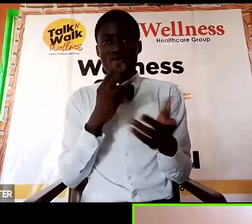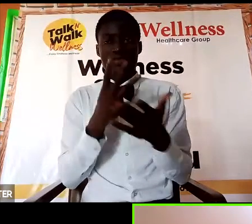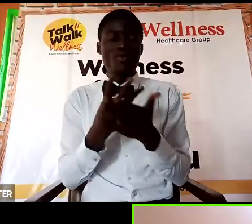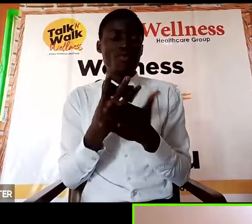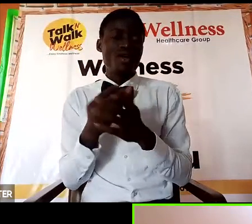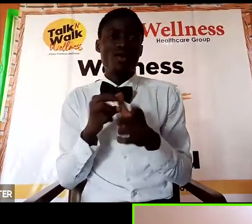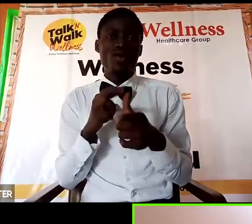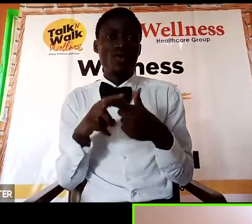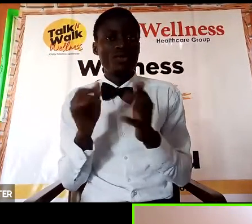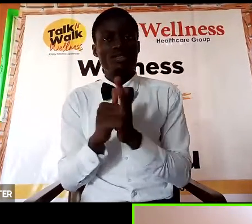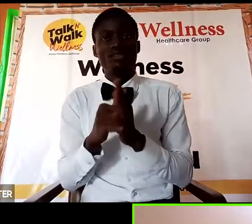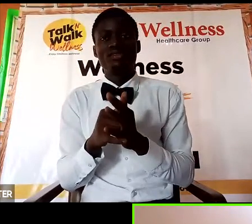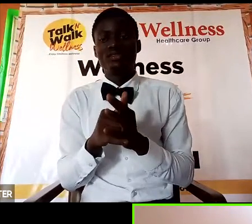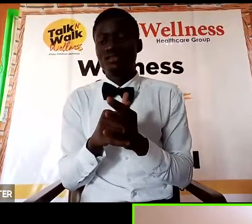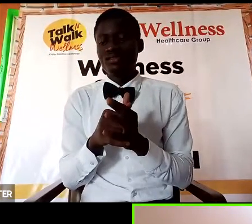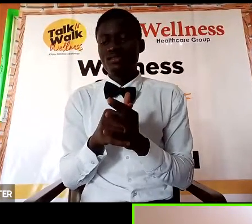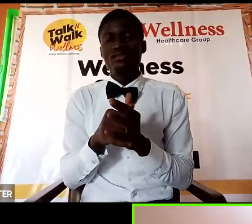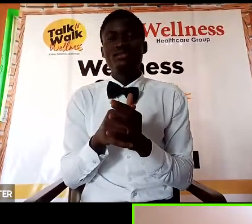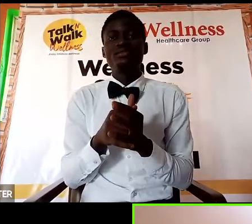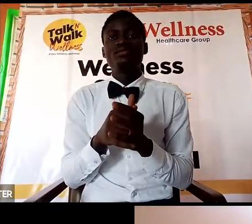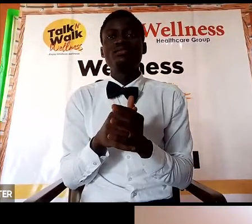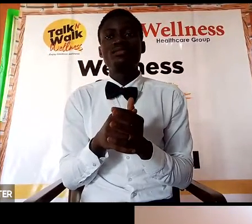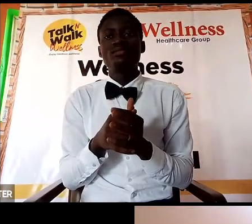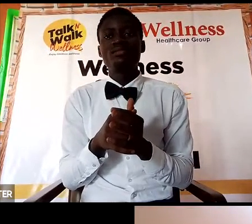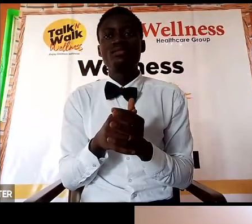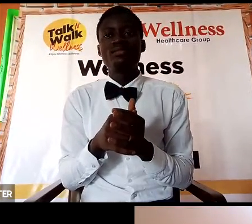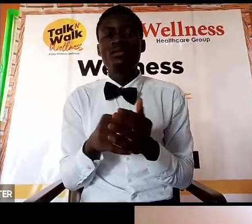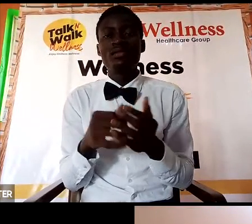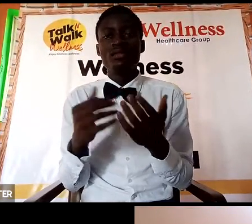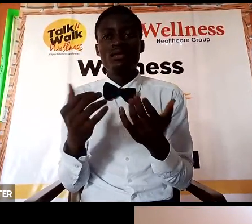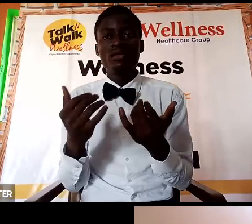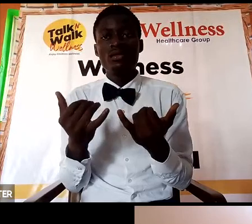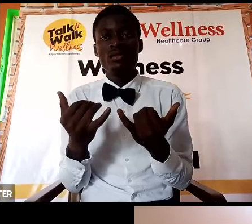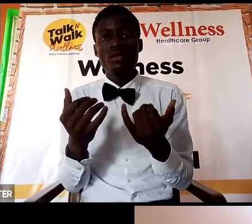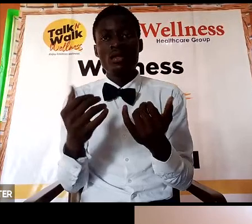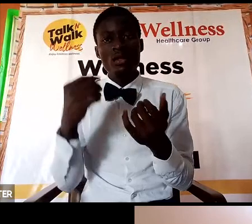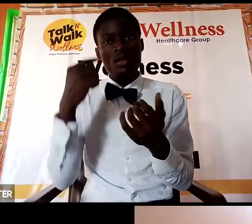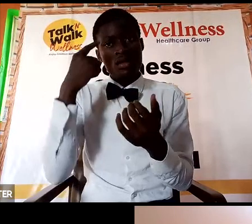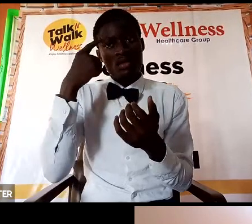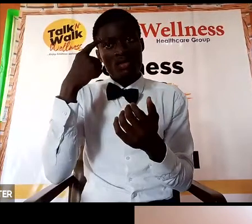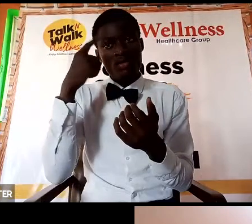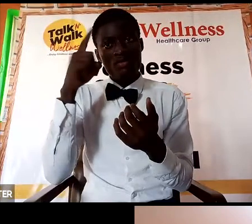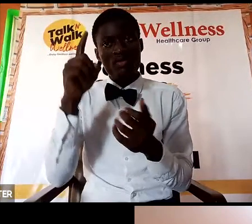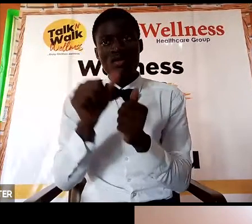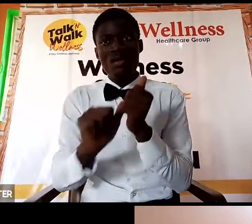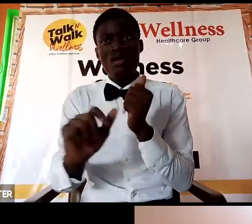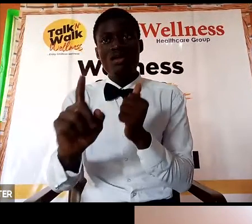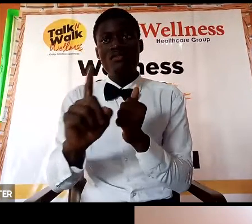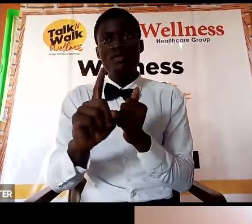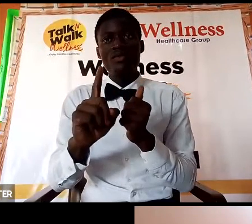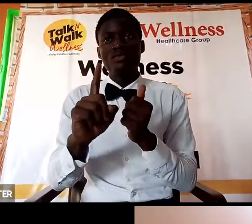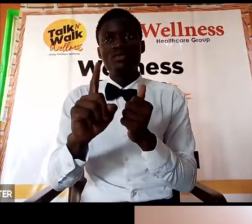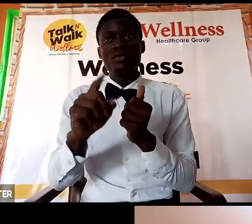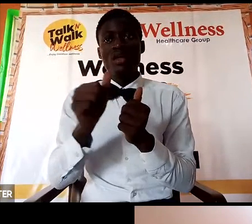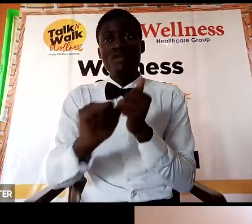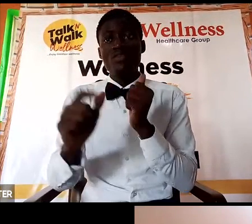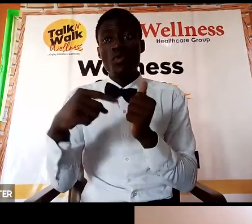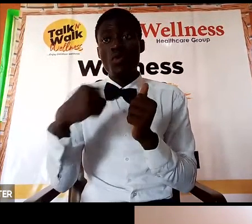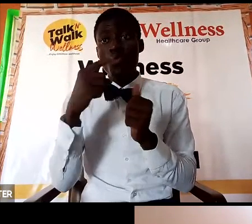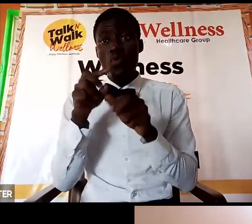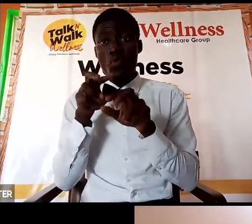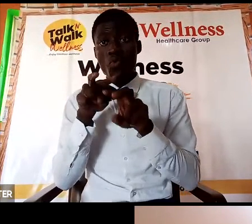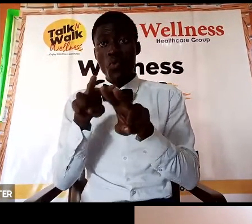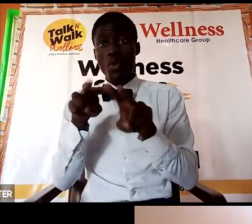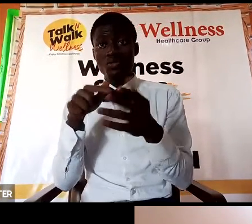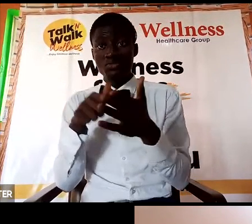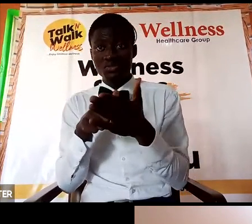Exactly. Exactly. Oh, okay. For everyone, watching this webinar, if you have questions, please